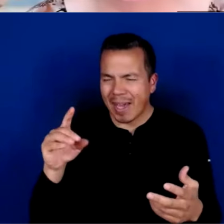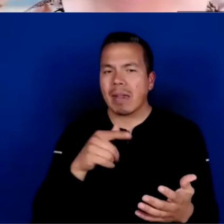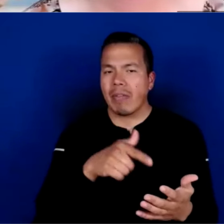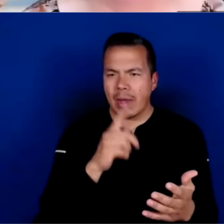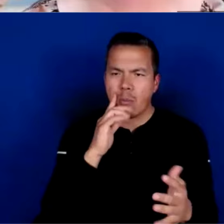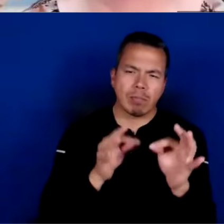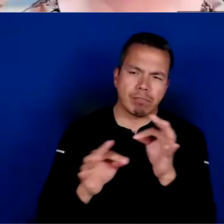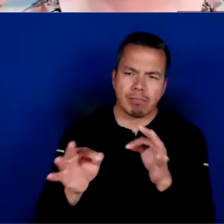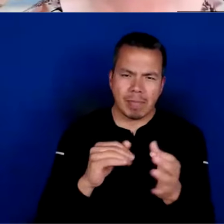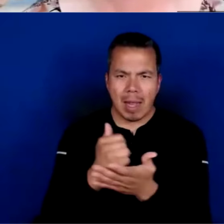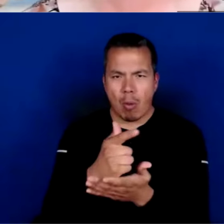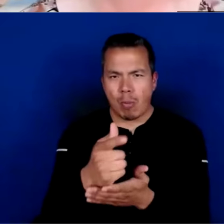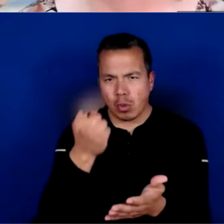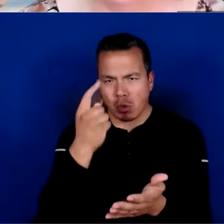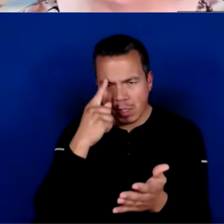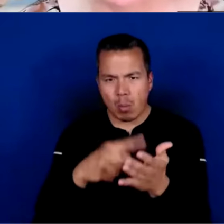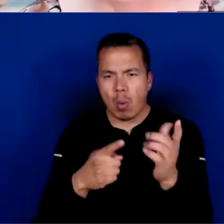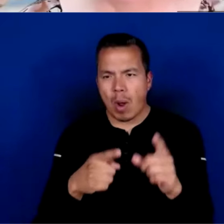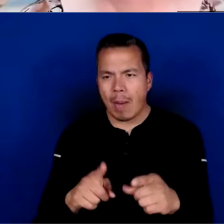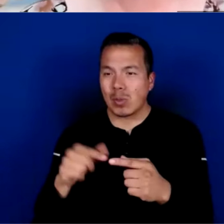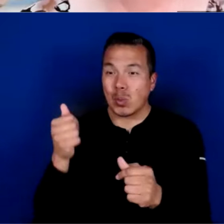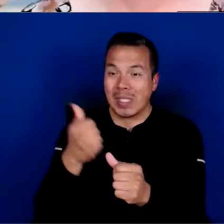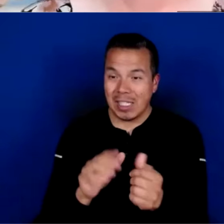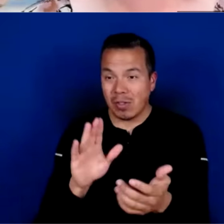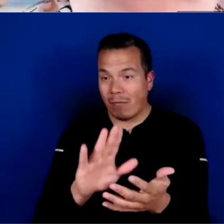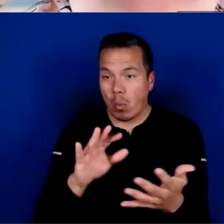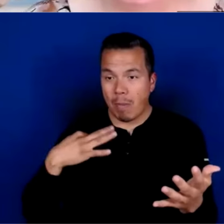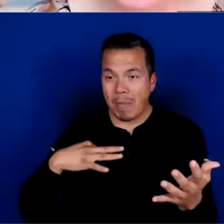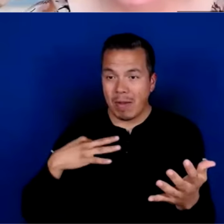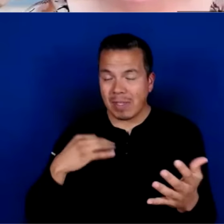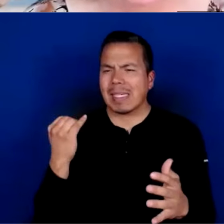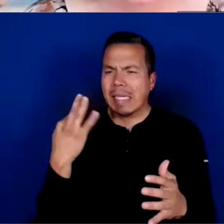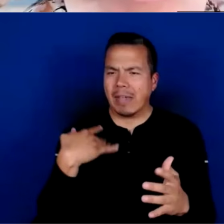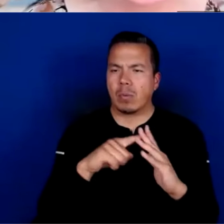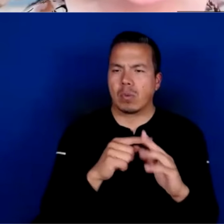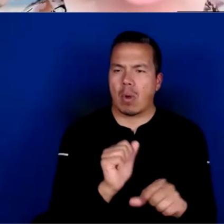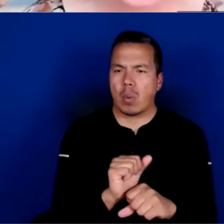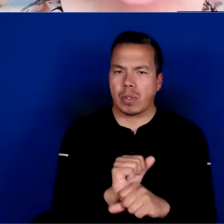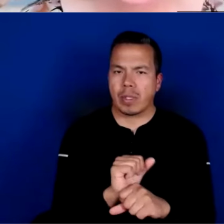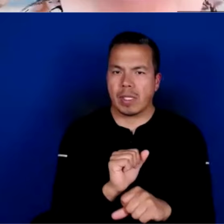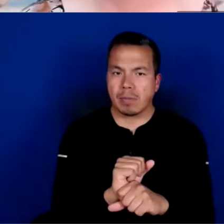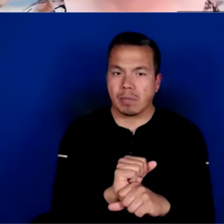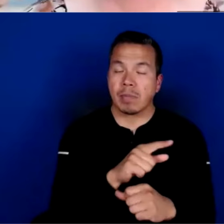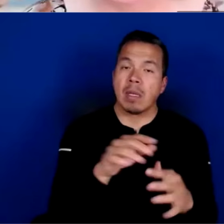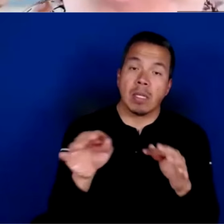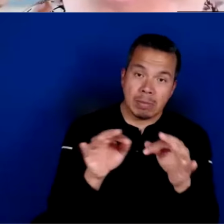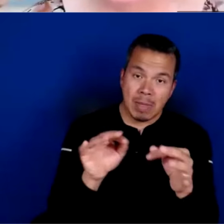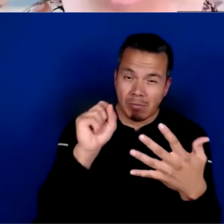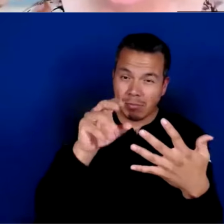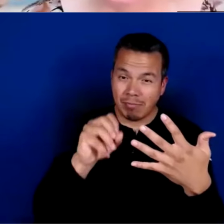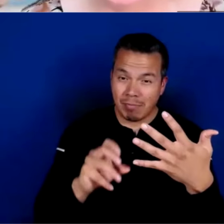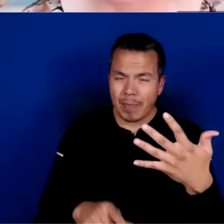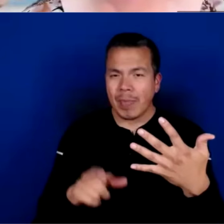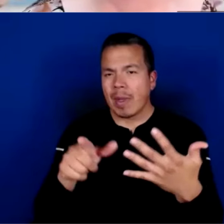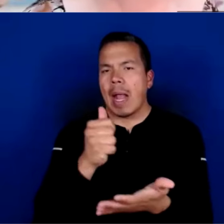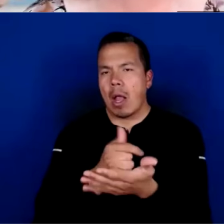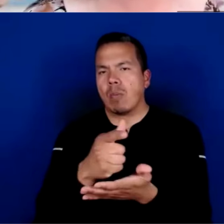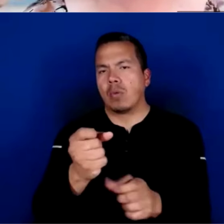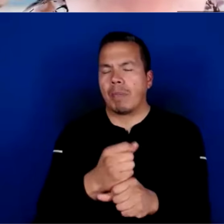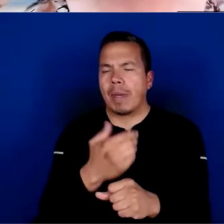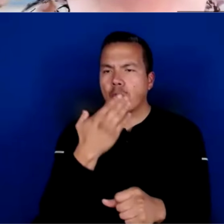happen to each of your benefits when you go to work. That way you get to make informed choices about how much you want to